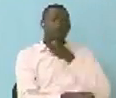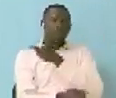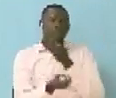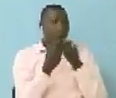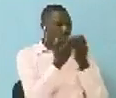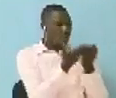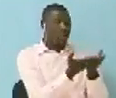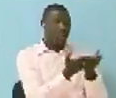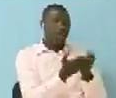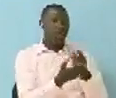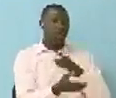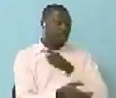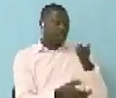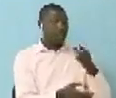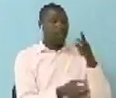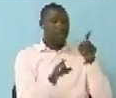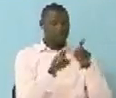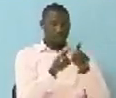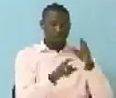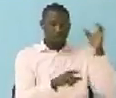And they too will be brought before the panel.